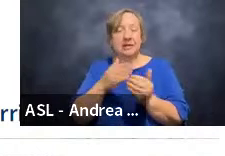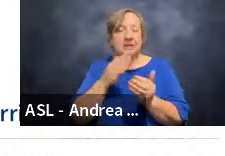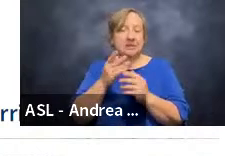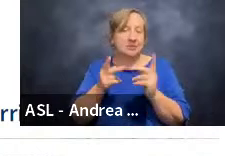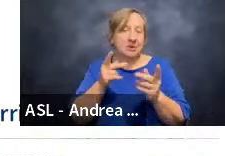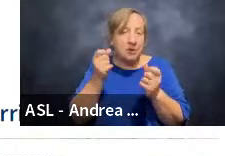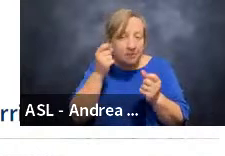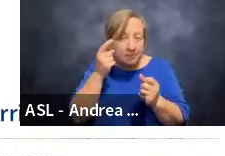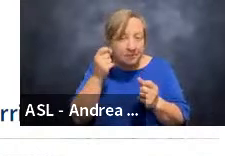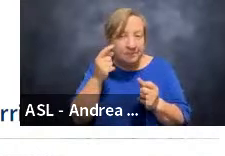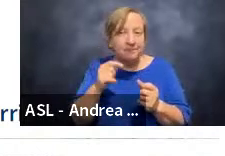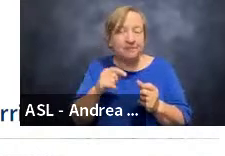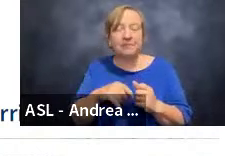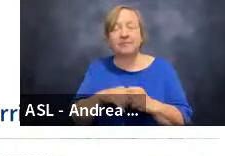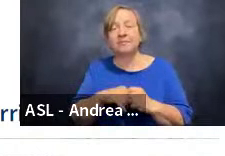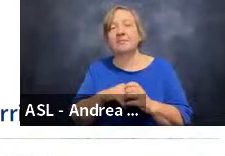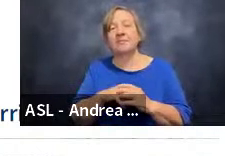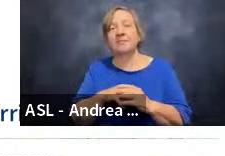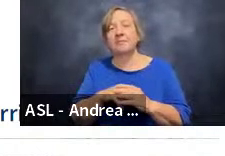follow.